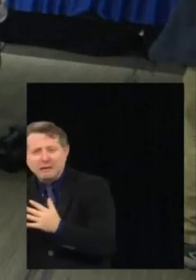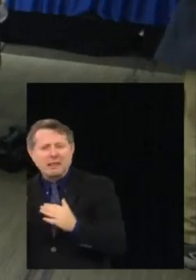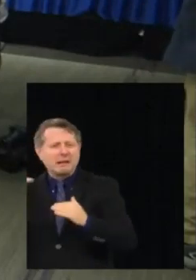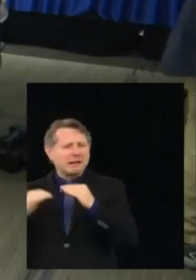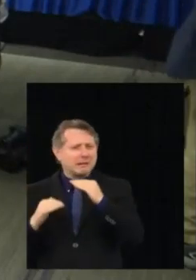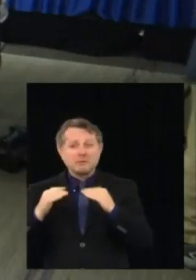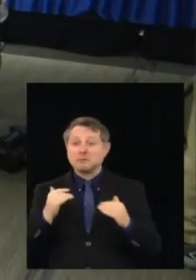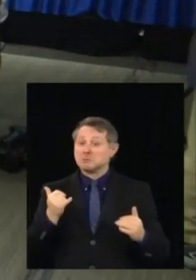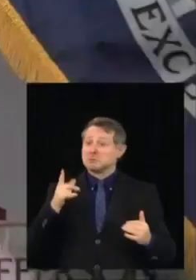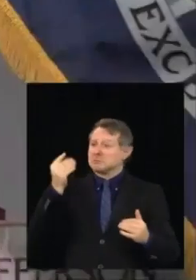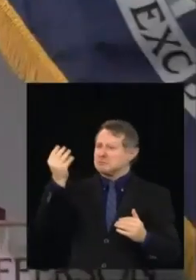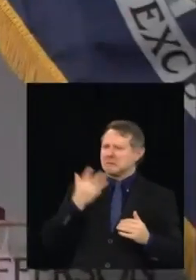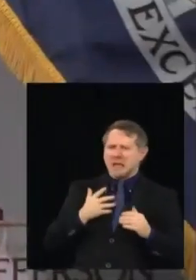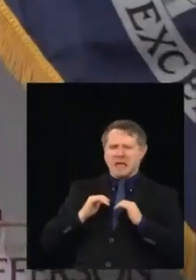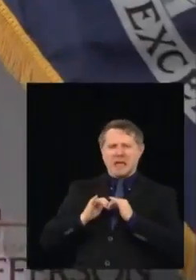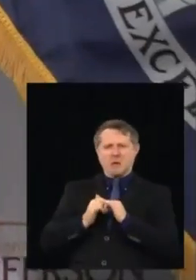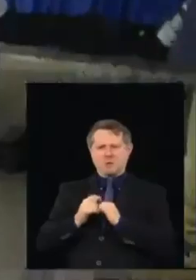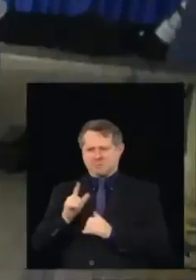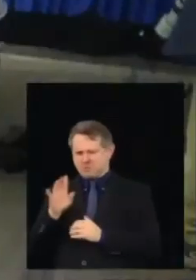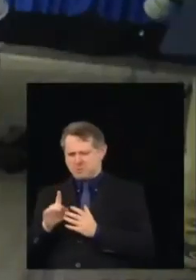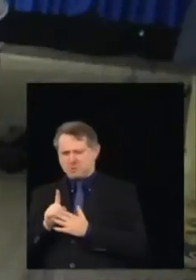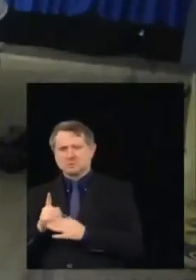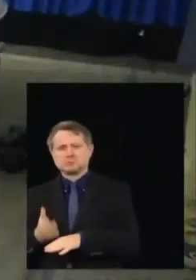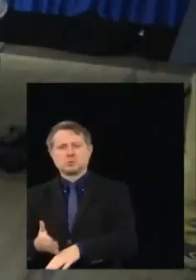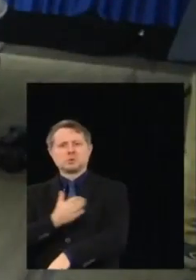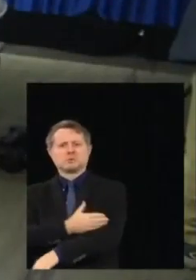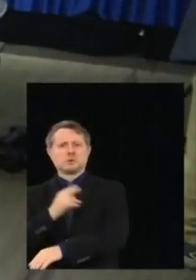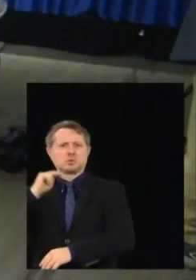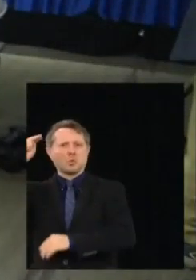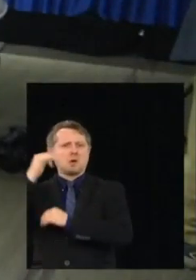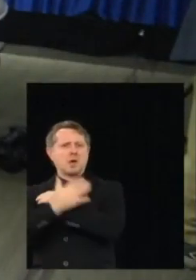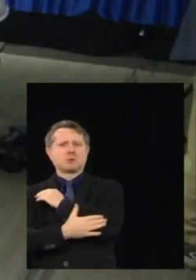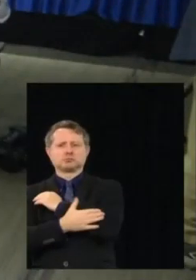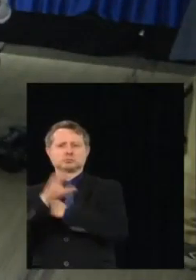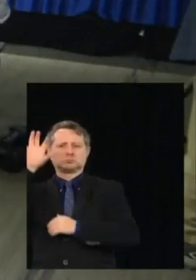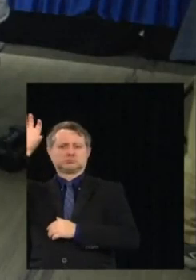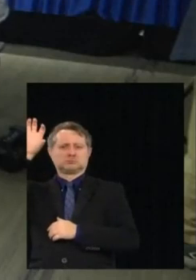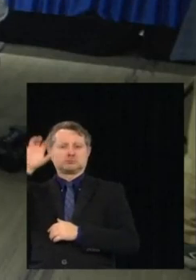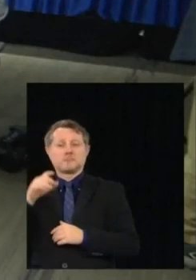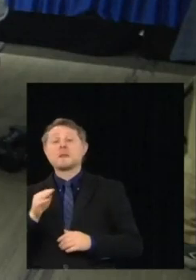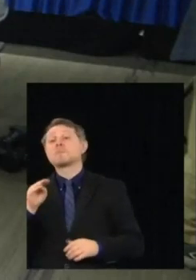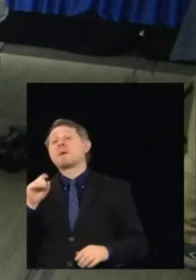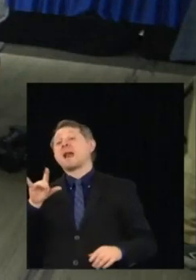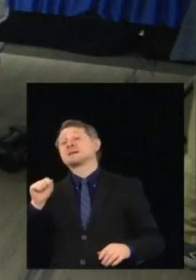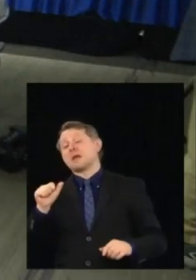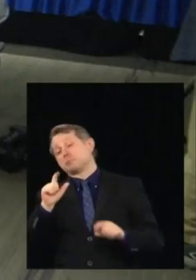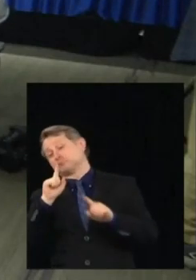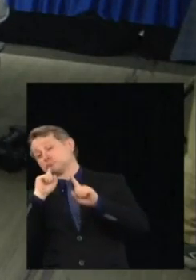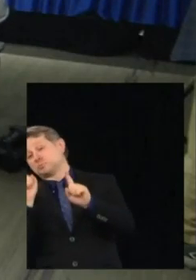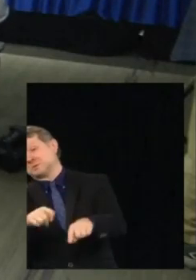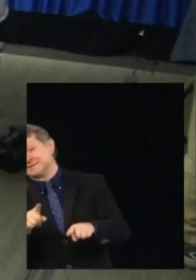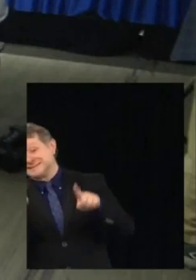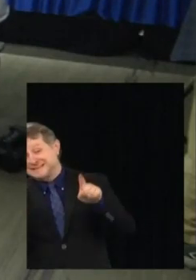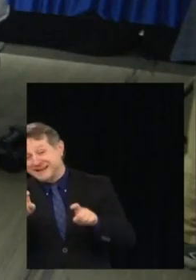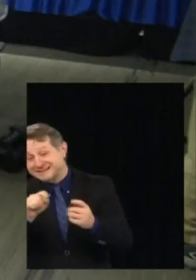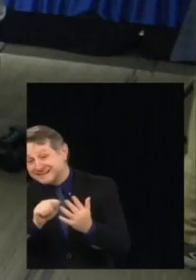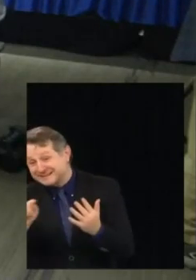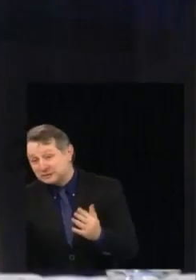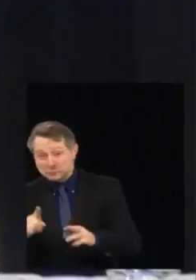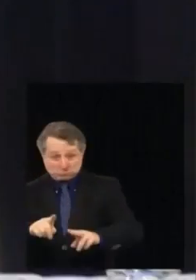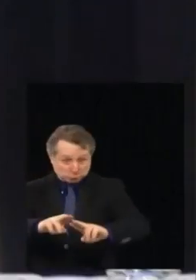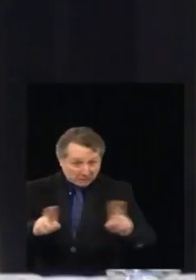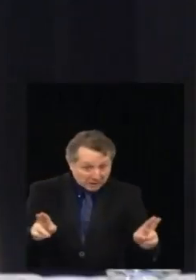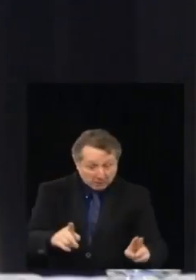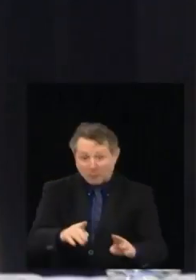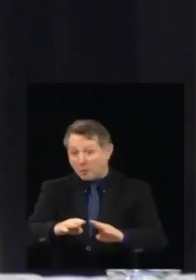in the last 24 hours? Sure. So the testing parameters that we're using to determine whether or not a region is prepared to open actually came directly from